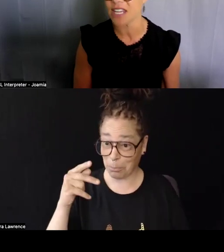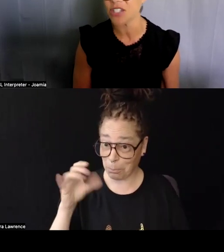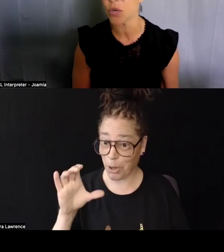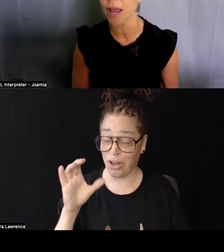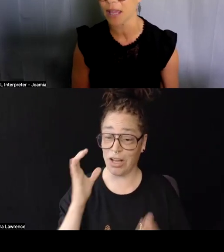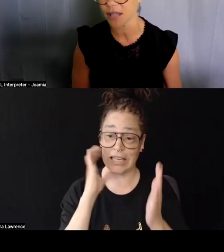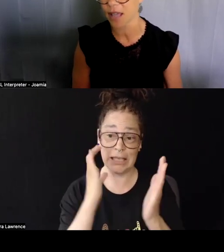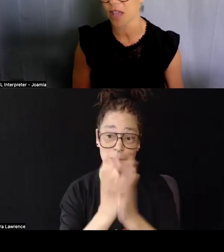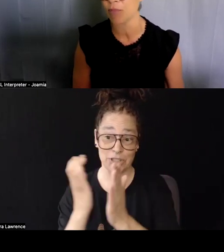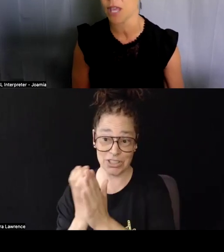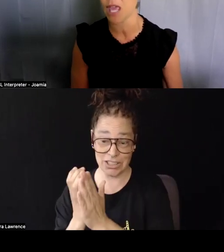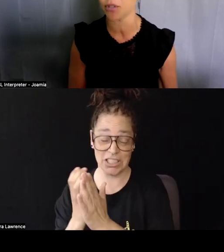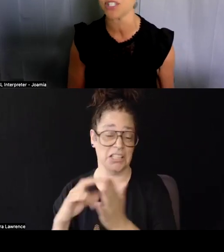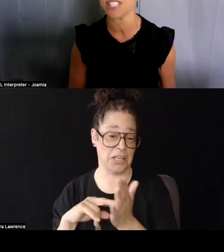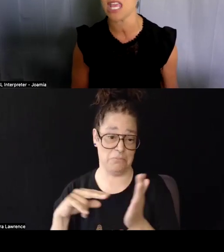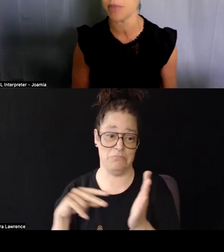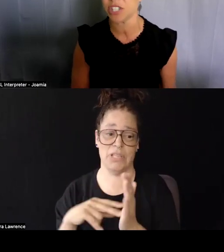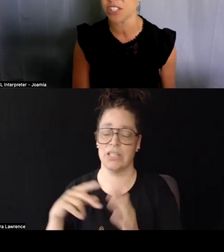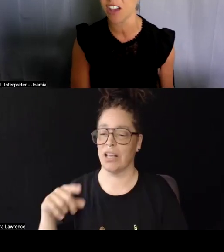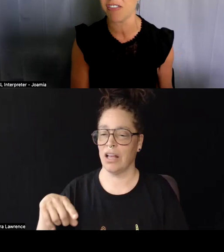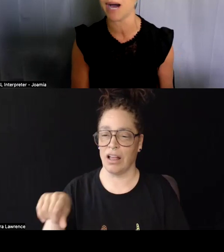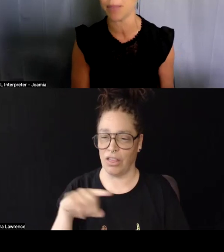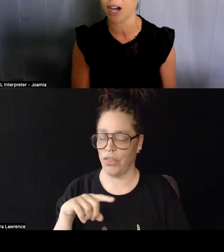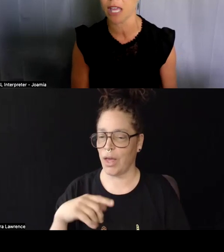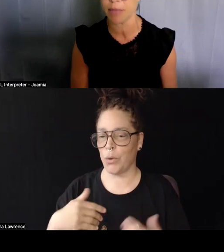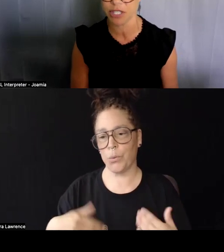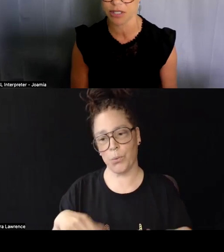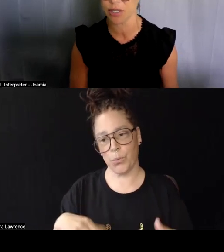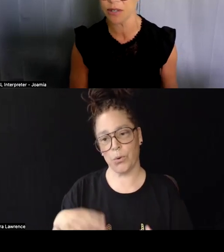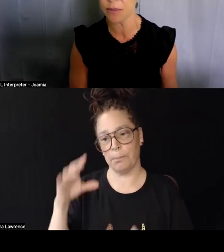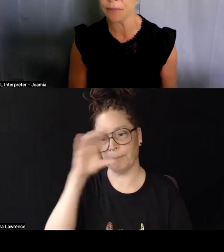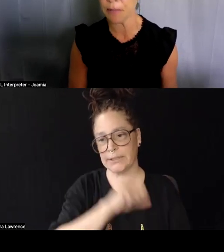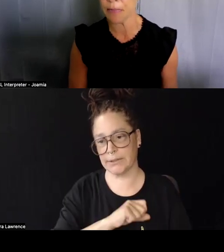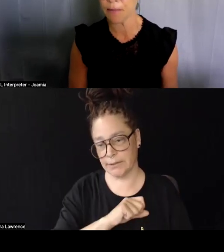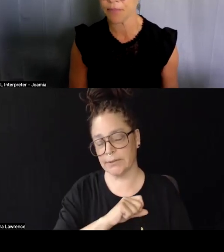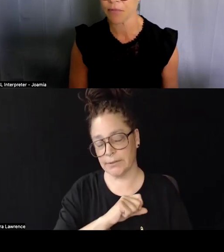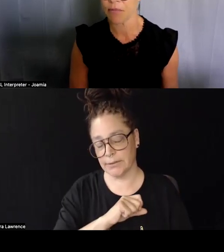and they need to recognize and be able to see images of BIPOC images.